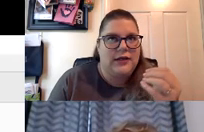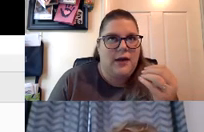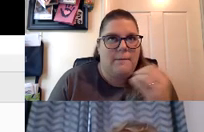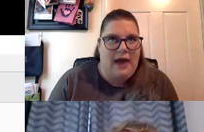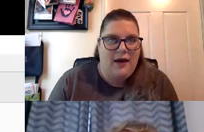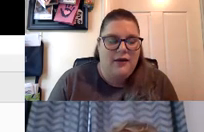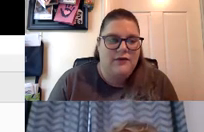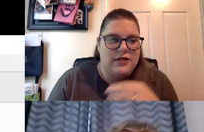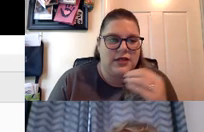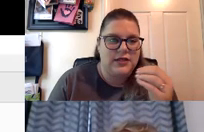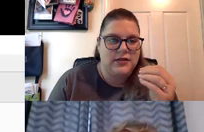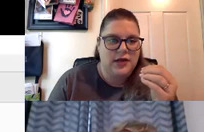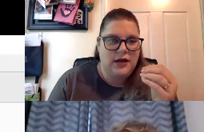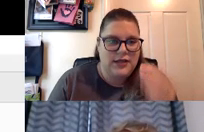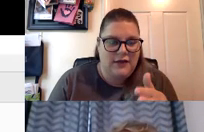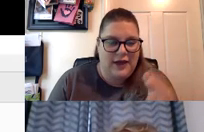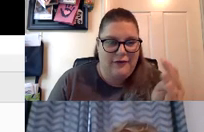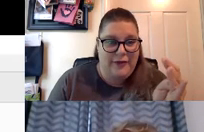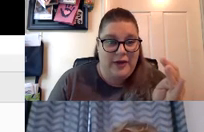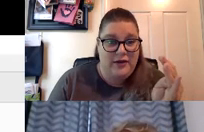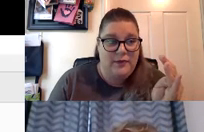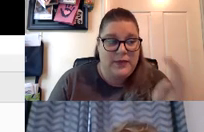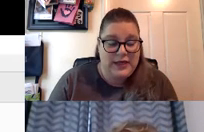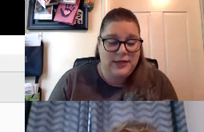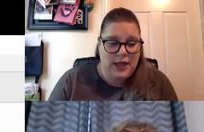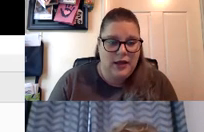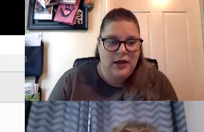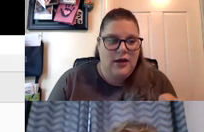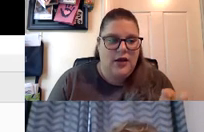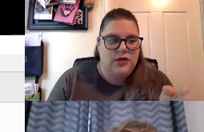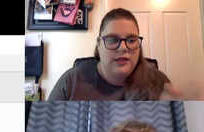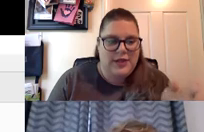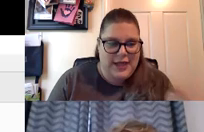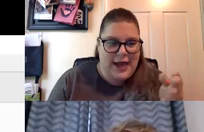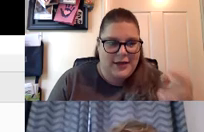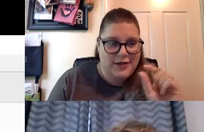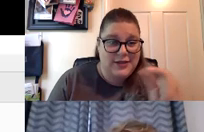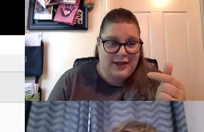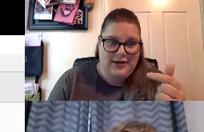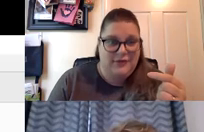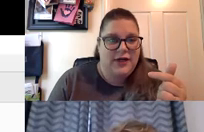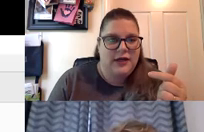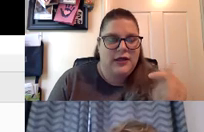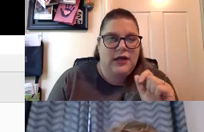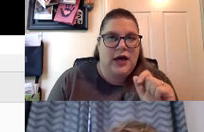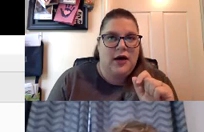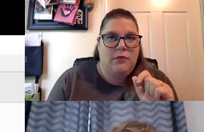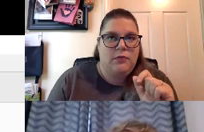Word on a Mac versus saving it from a PC, some of the tags are slightly